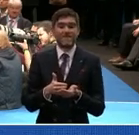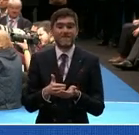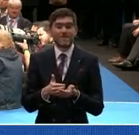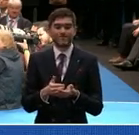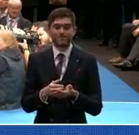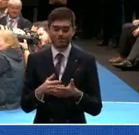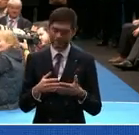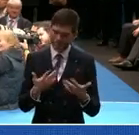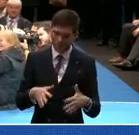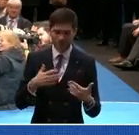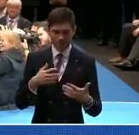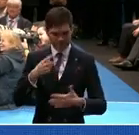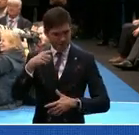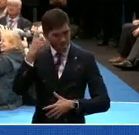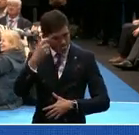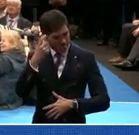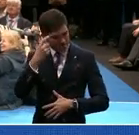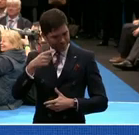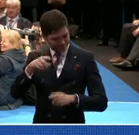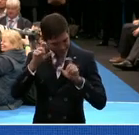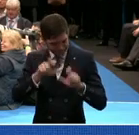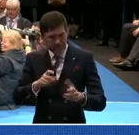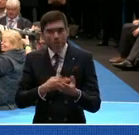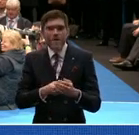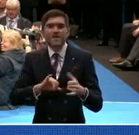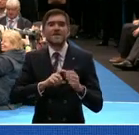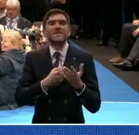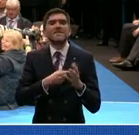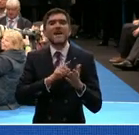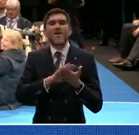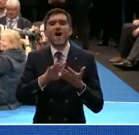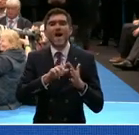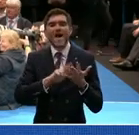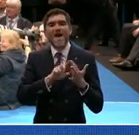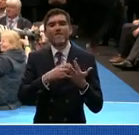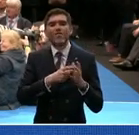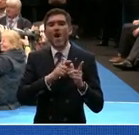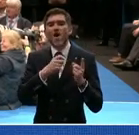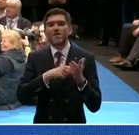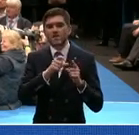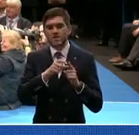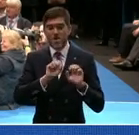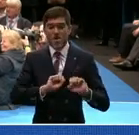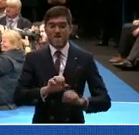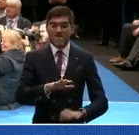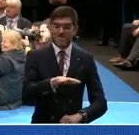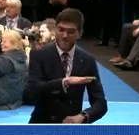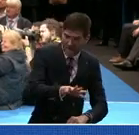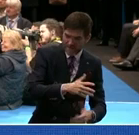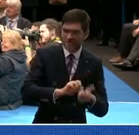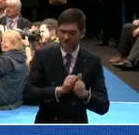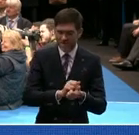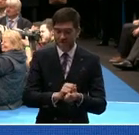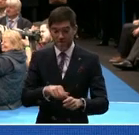All our thoughts remain with Sarah Everard's family and friends. Her murderer, whose name I will not